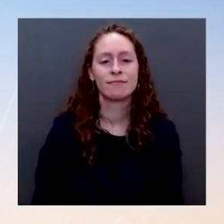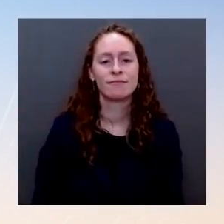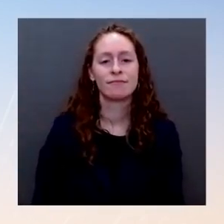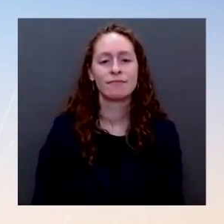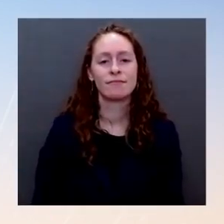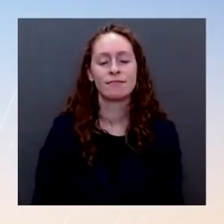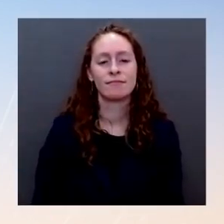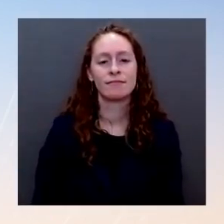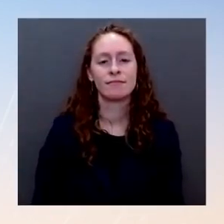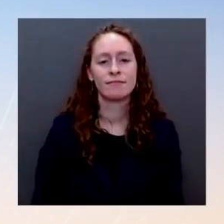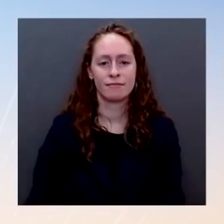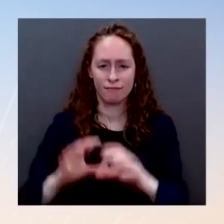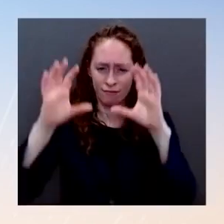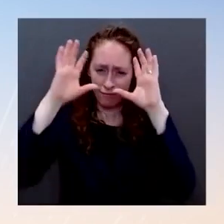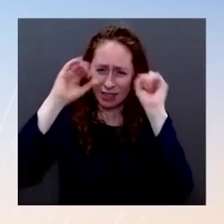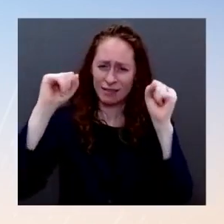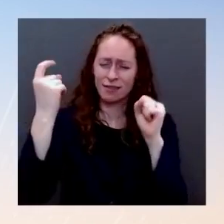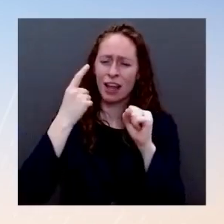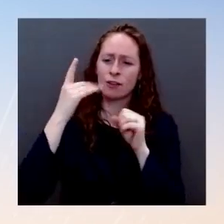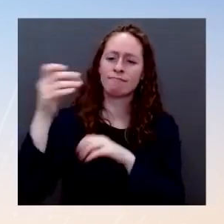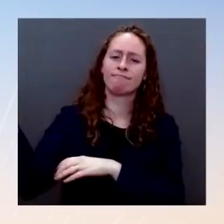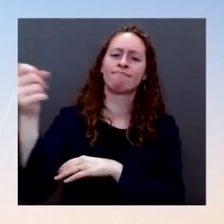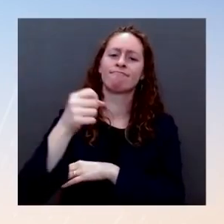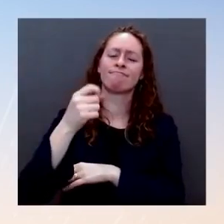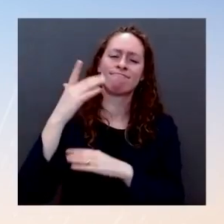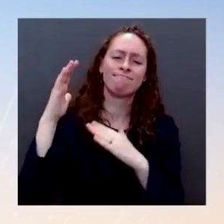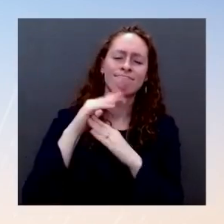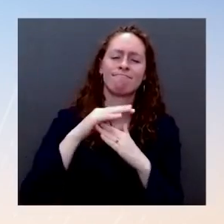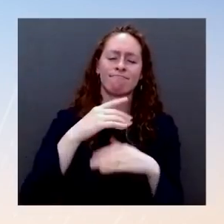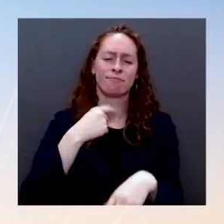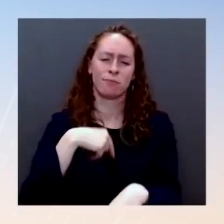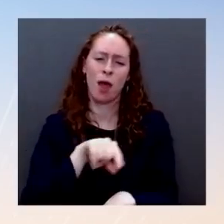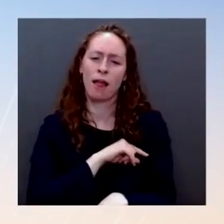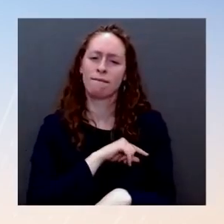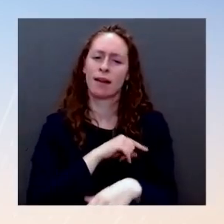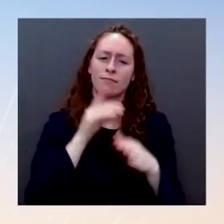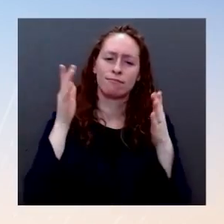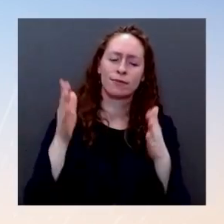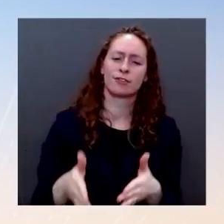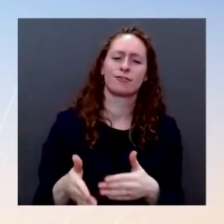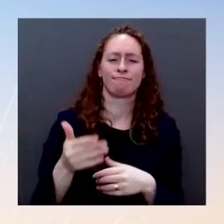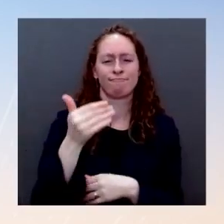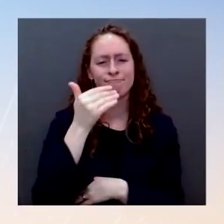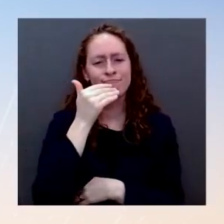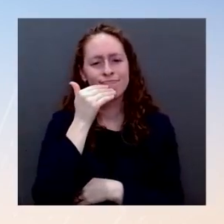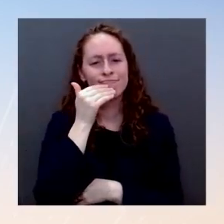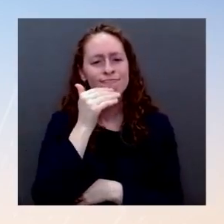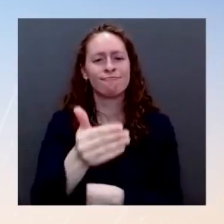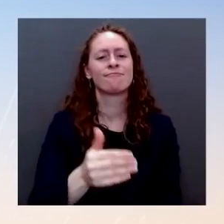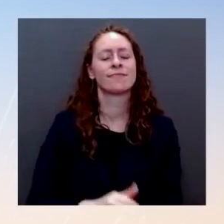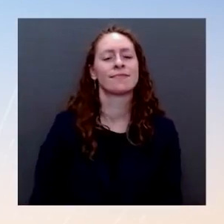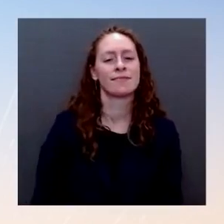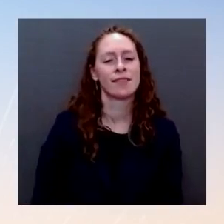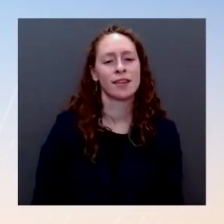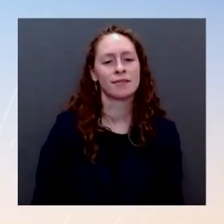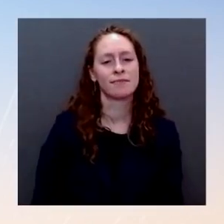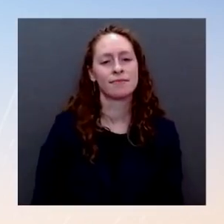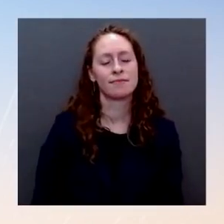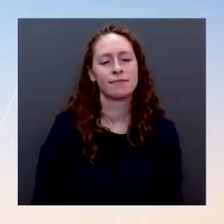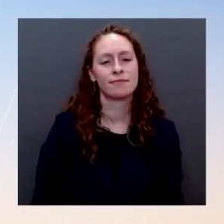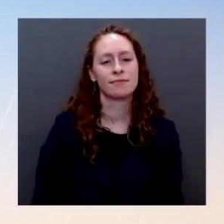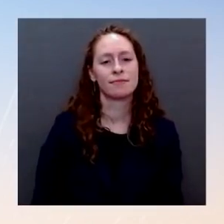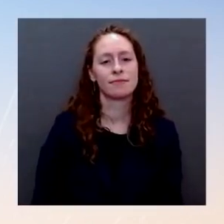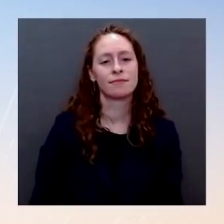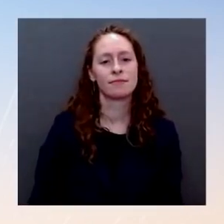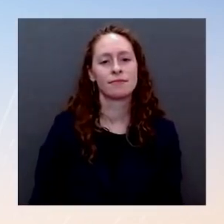departments, running different parts of agencies, small, large agencies that impact people's lives across the country, is important and